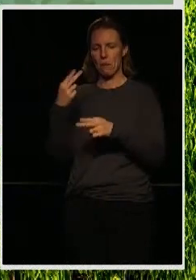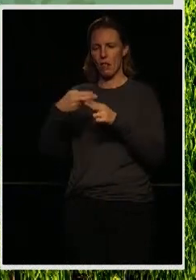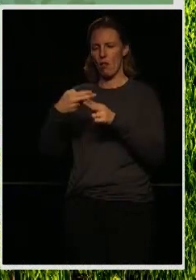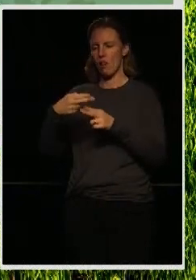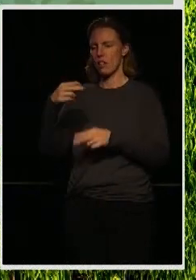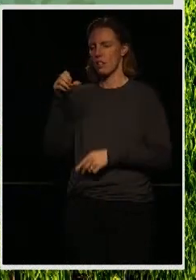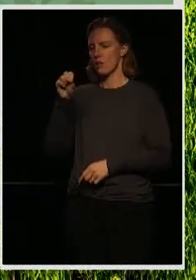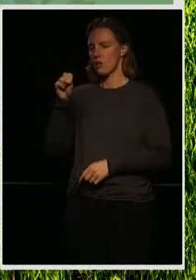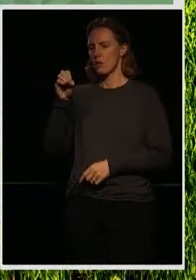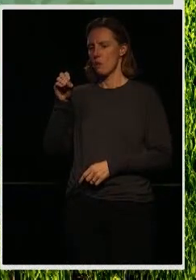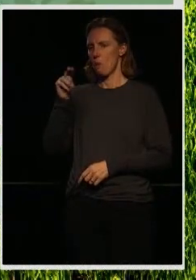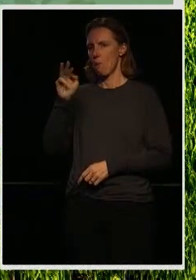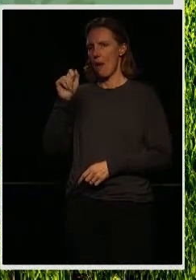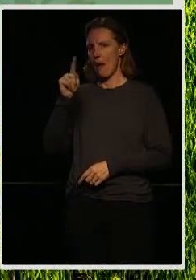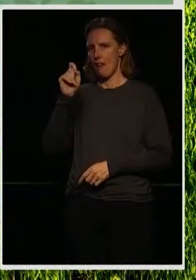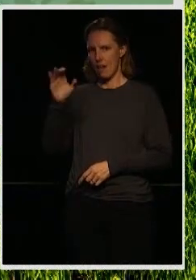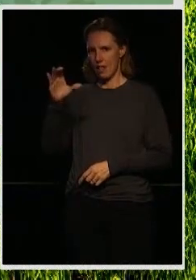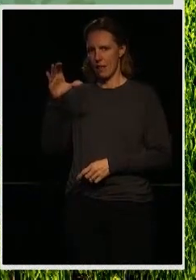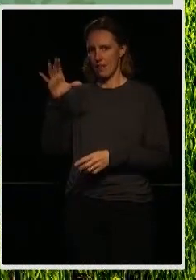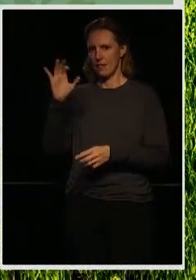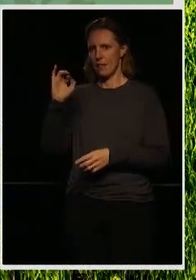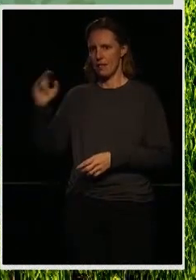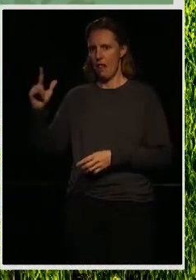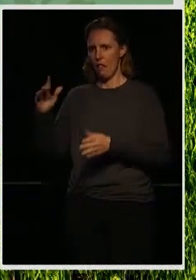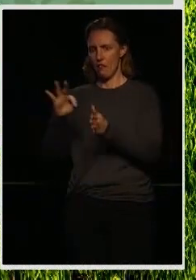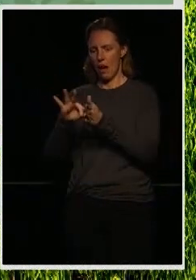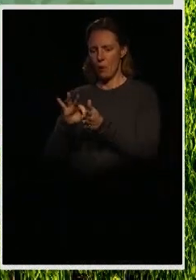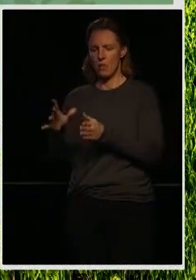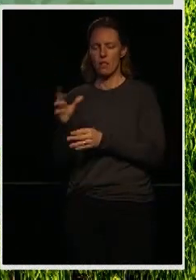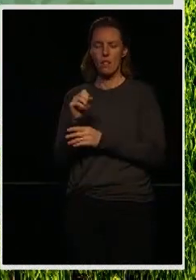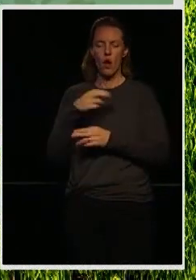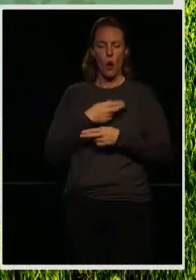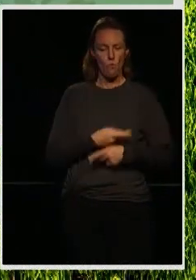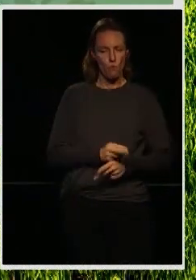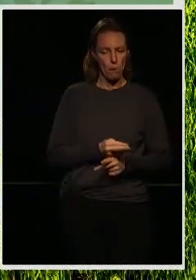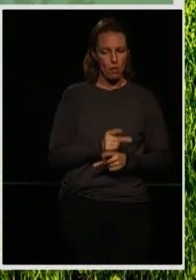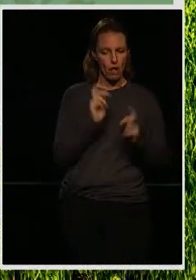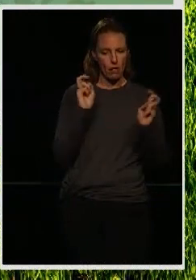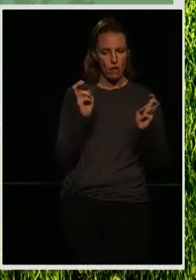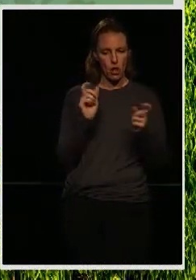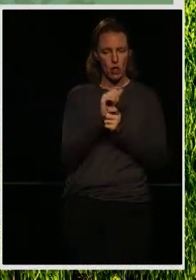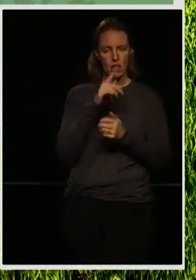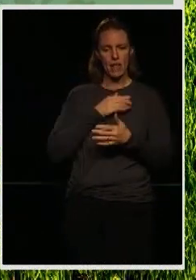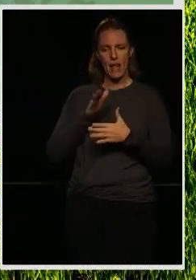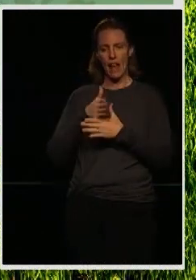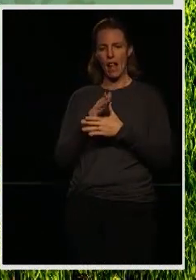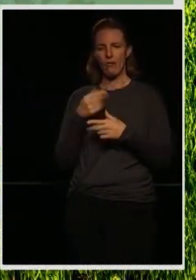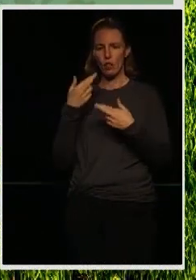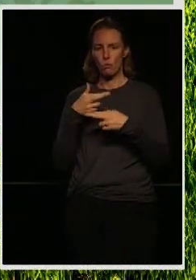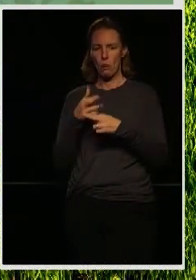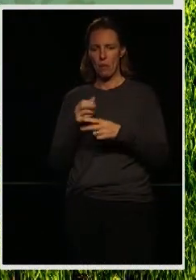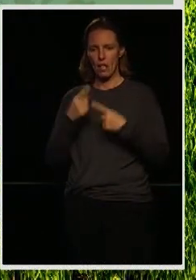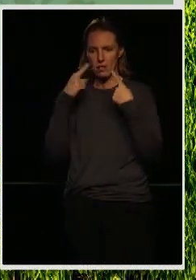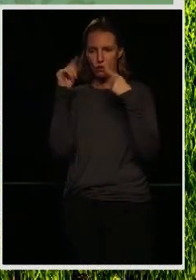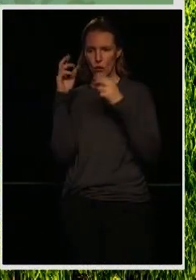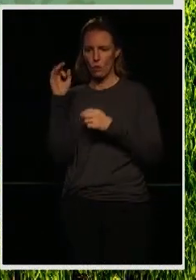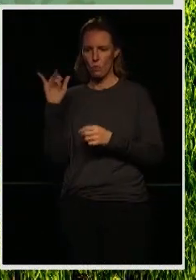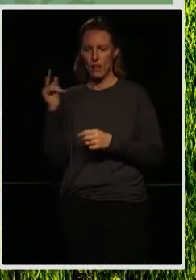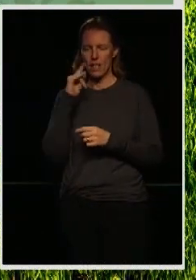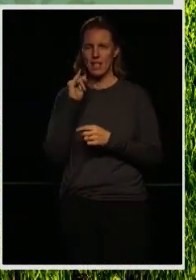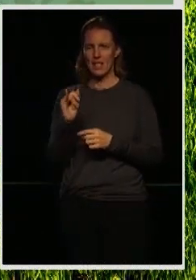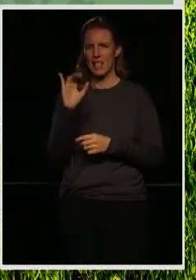counts. Reproductive issues are also very widespread. The average reproductive success rate of a dairy cow